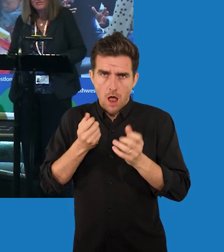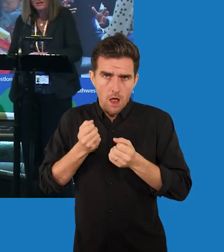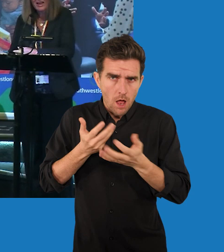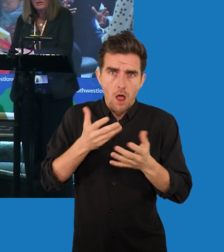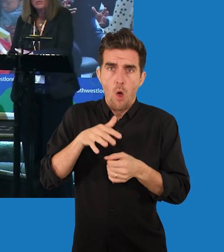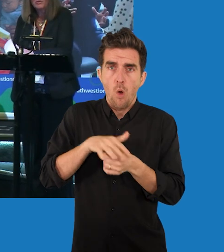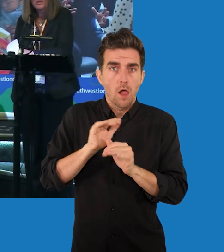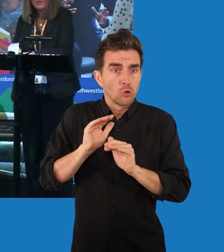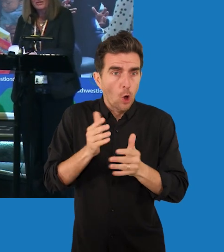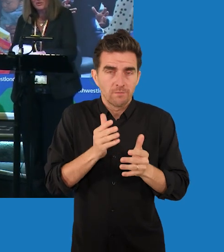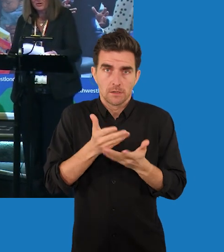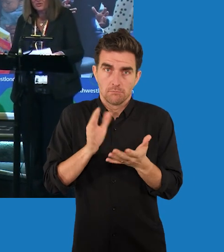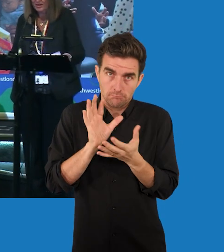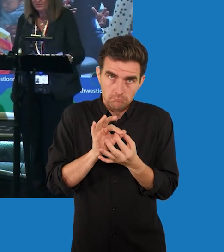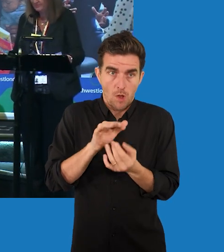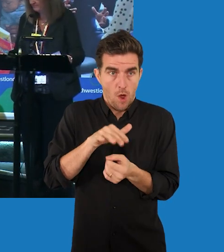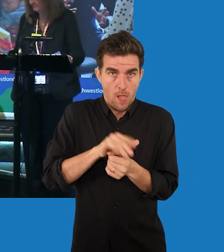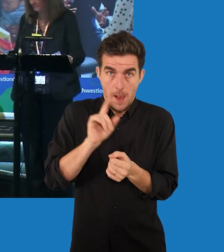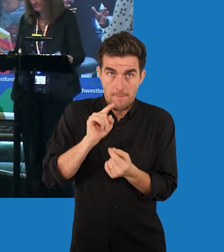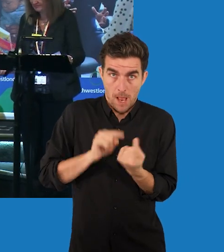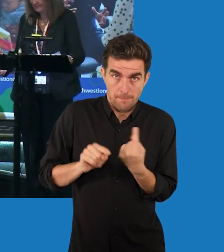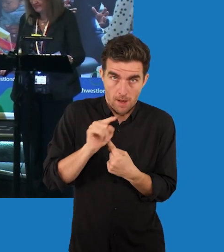and deliver our local services for local people.